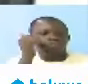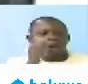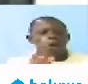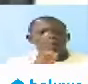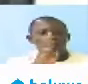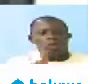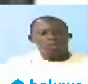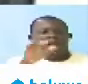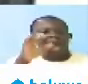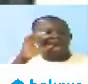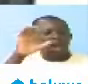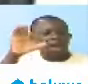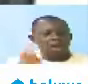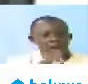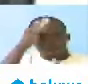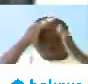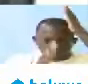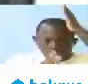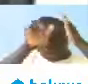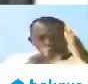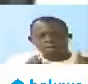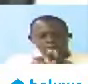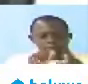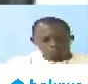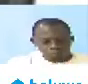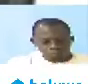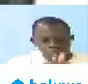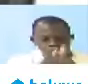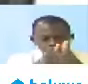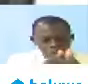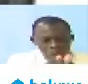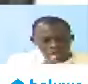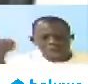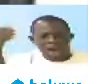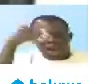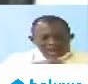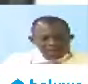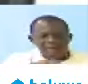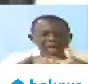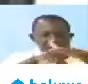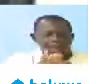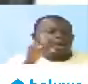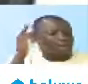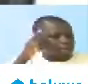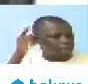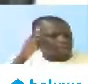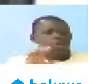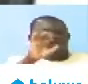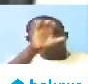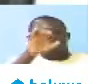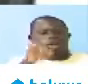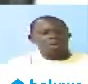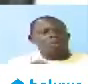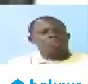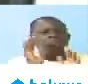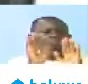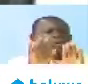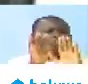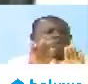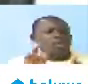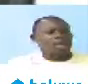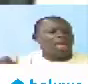soldiers up to the point of entering Liberia. Because he covered the airport, but the airport remember ma. But because they wait him at